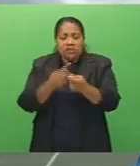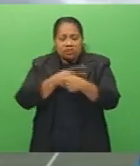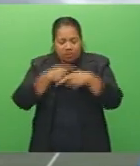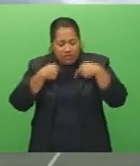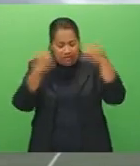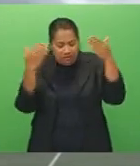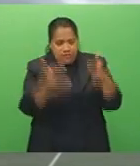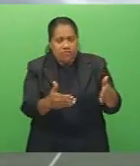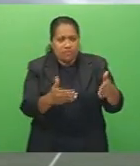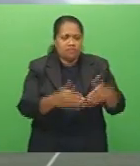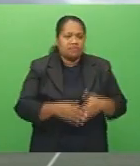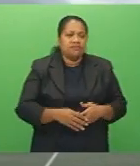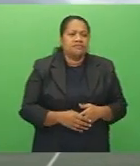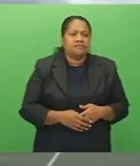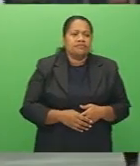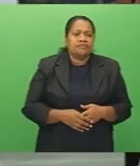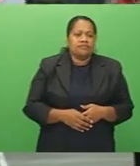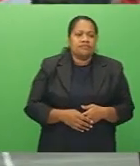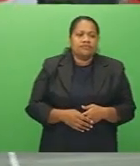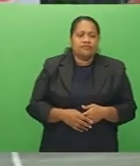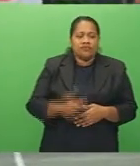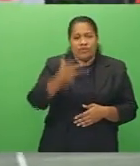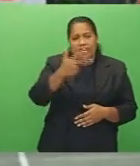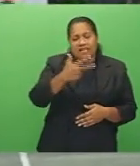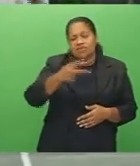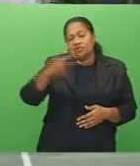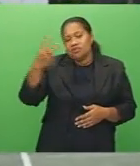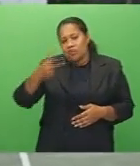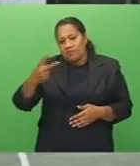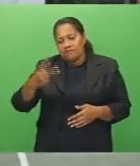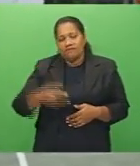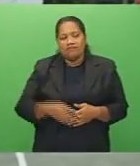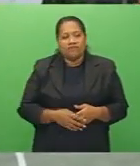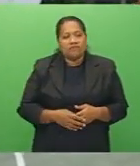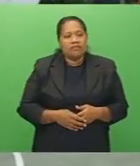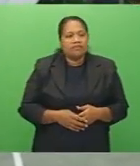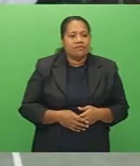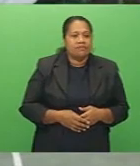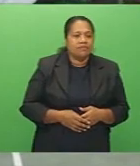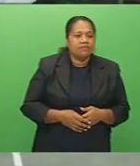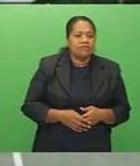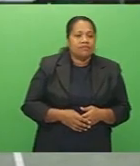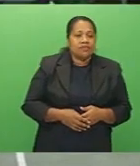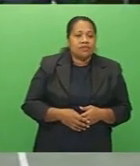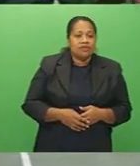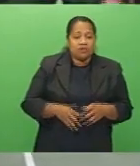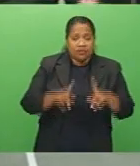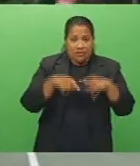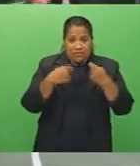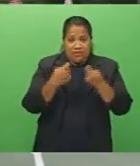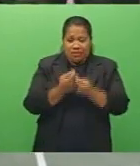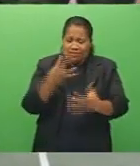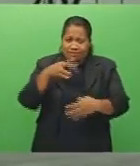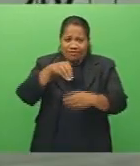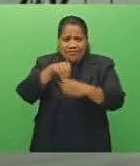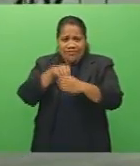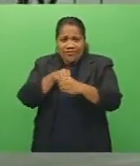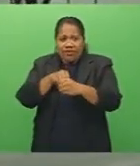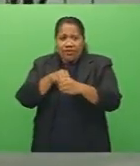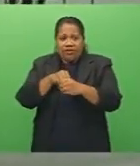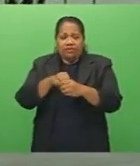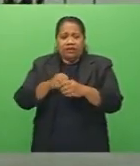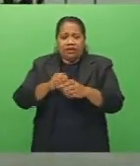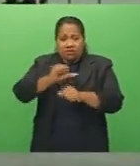We've increased it from 8 to 12. 13 clubs and 40 teams are part of the Suva Netball Association tournament this season.